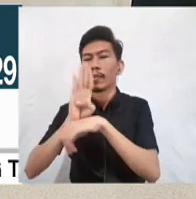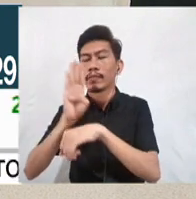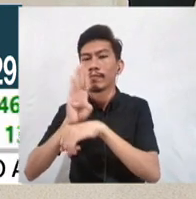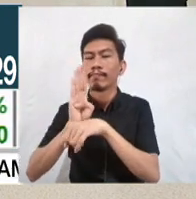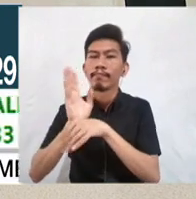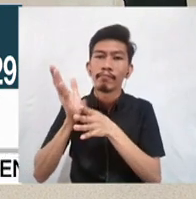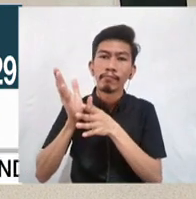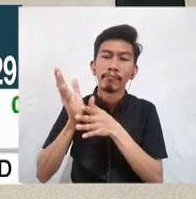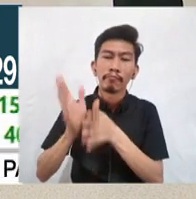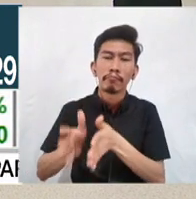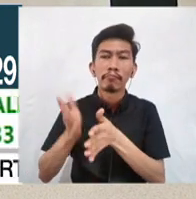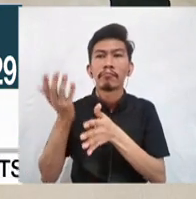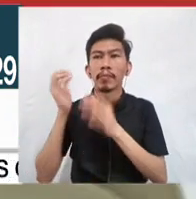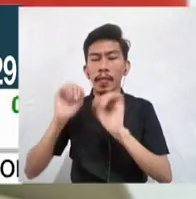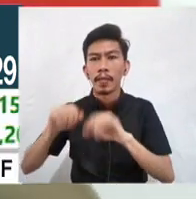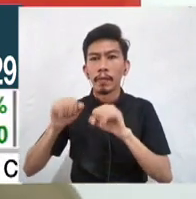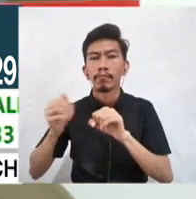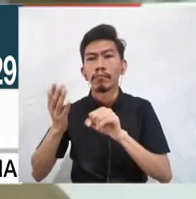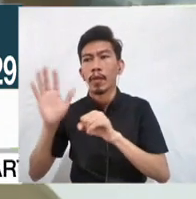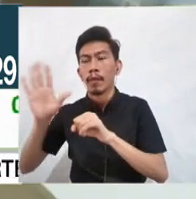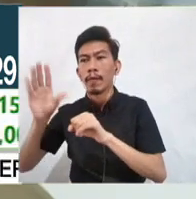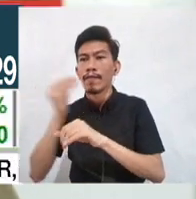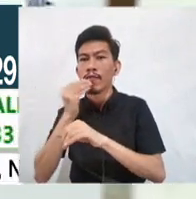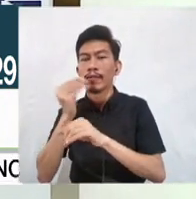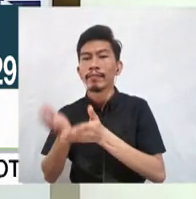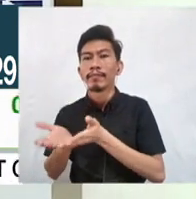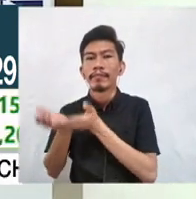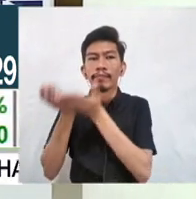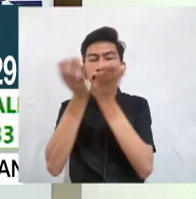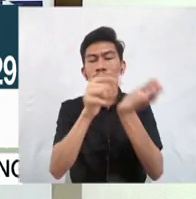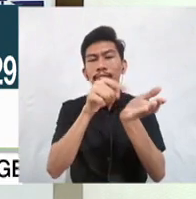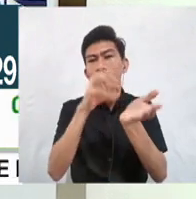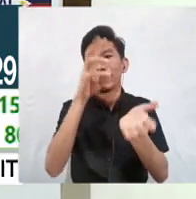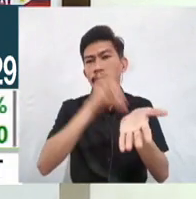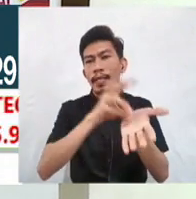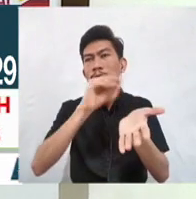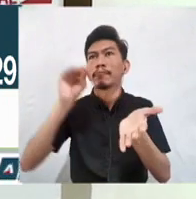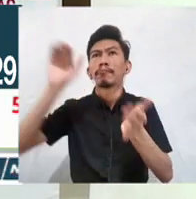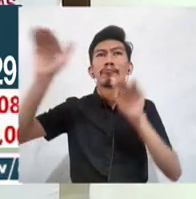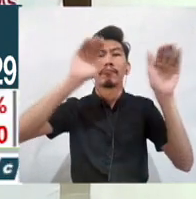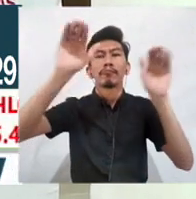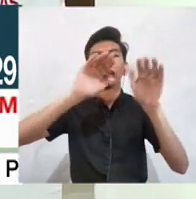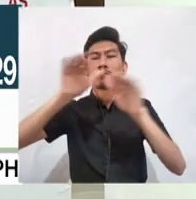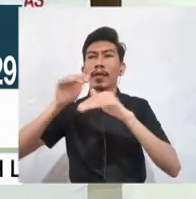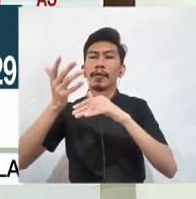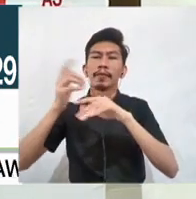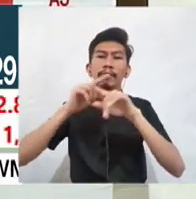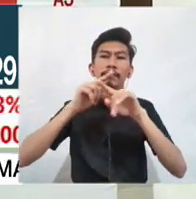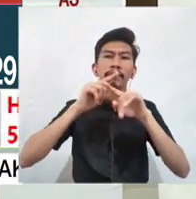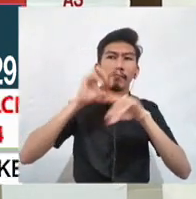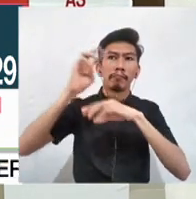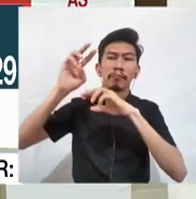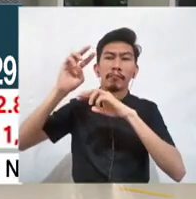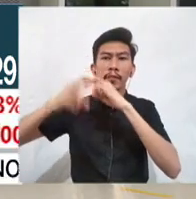their products to the food terminal, and we invite supermarkets of the world mm-hmm. to buy